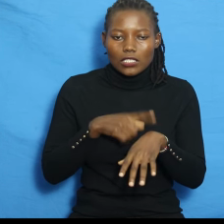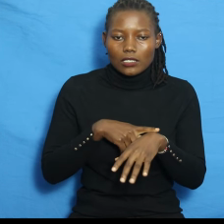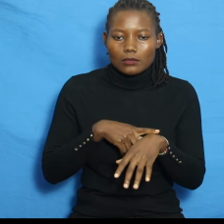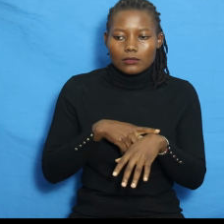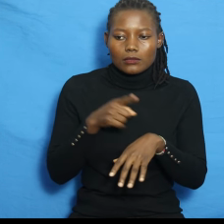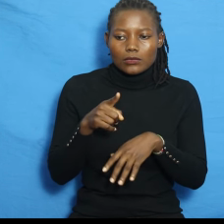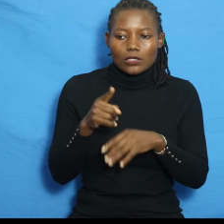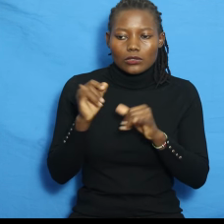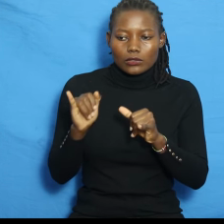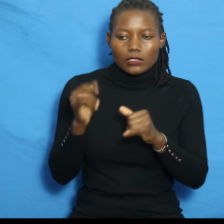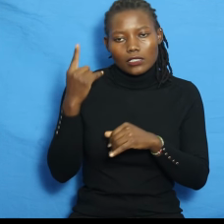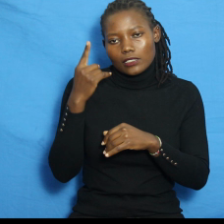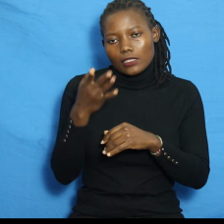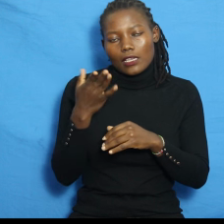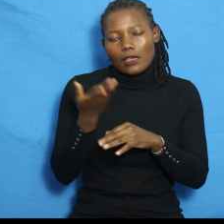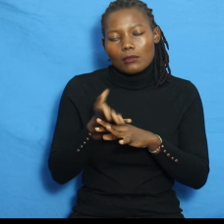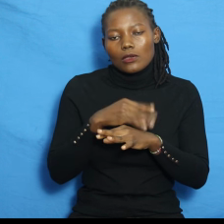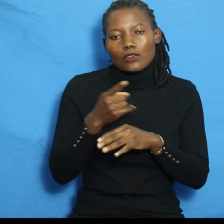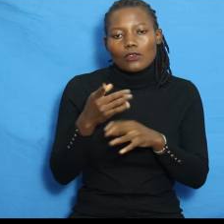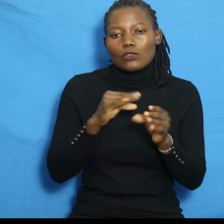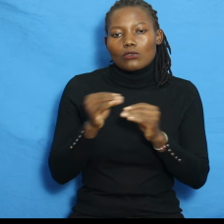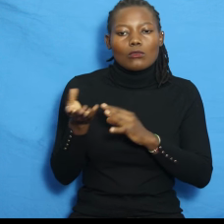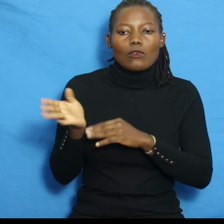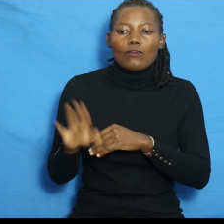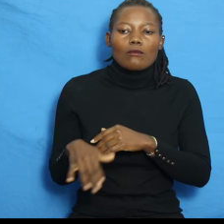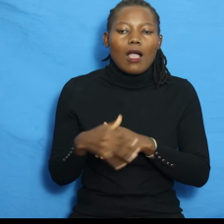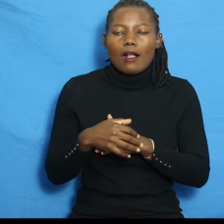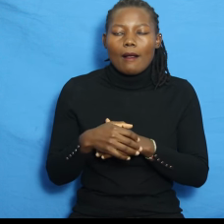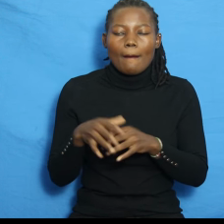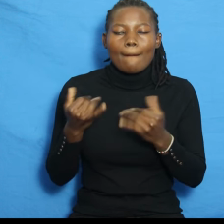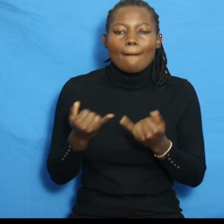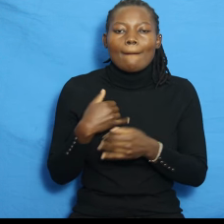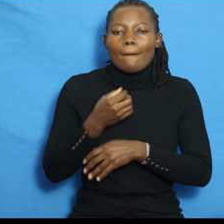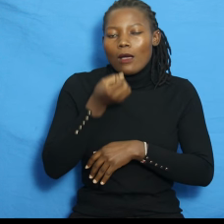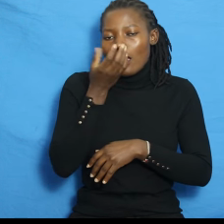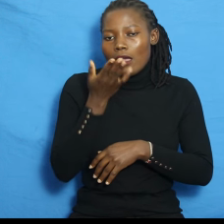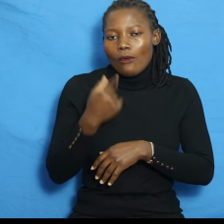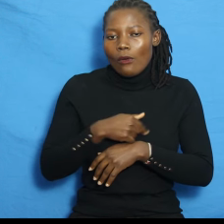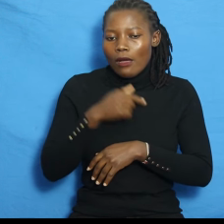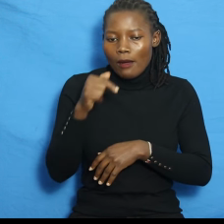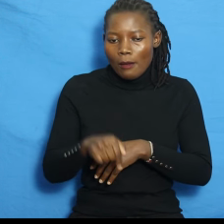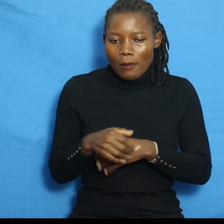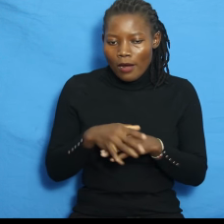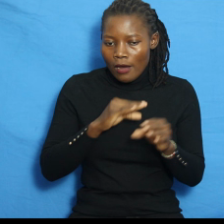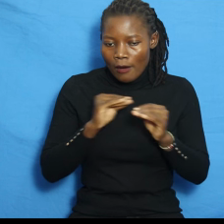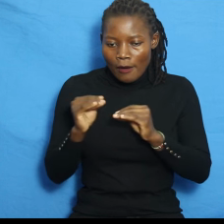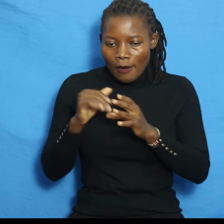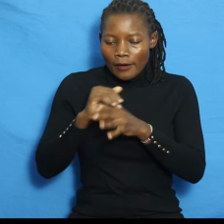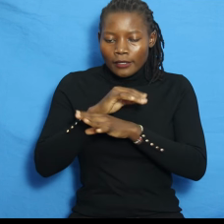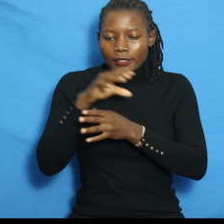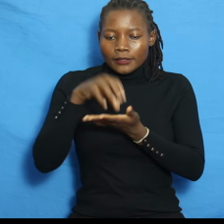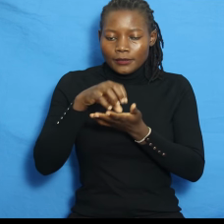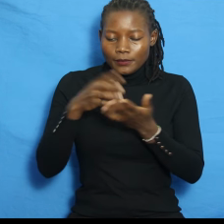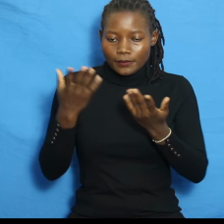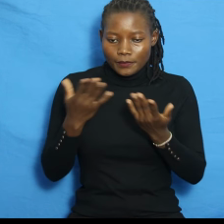take to be in the air for you to get back to the ground to do the activity? So my answer is that we must get into a situation where